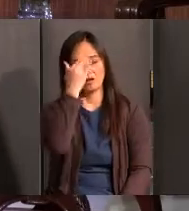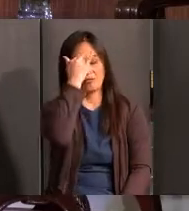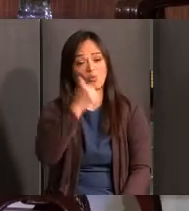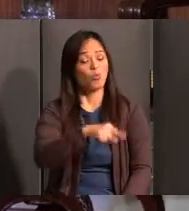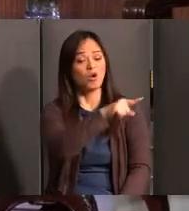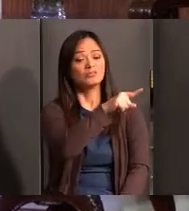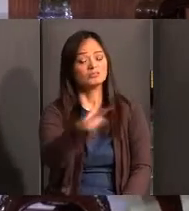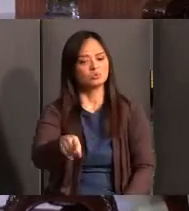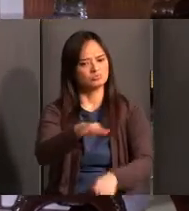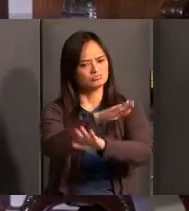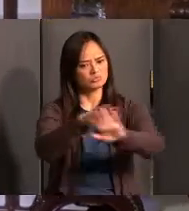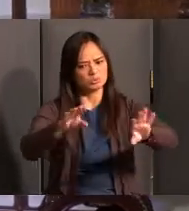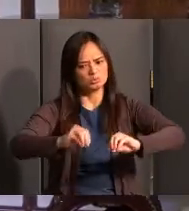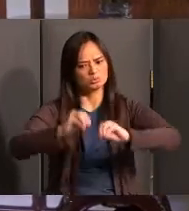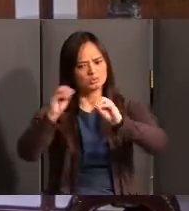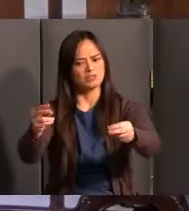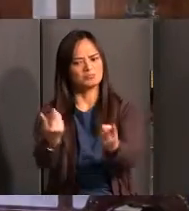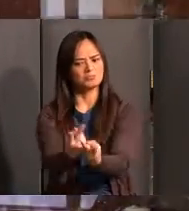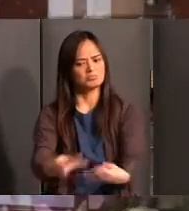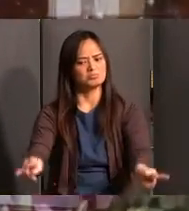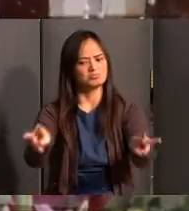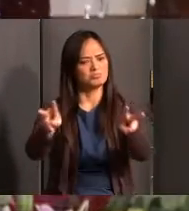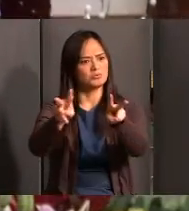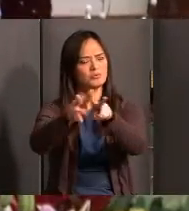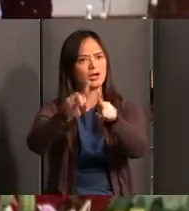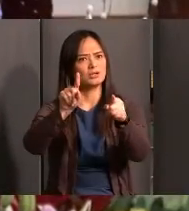value to us as a people?